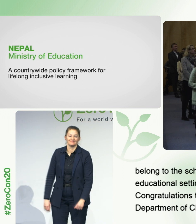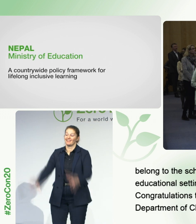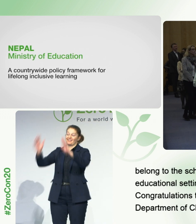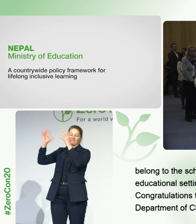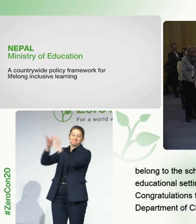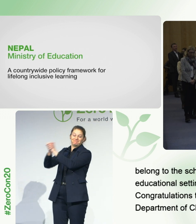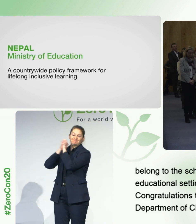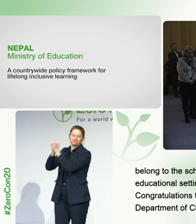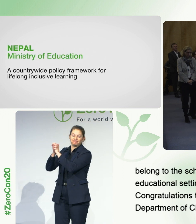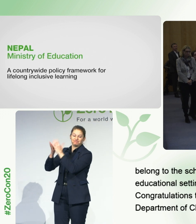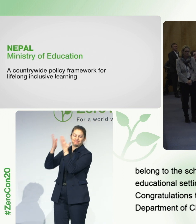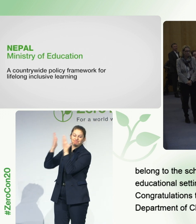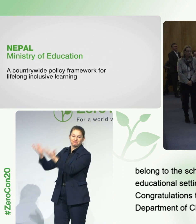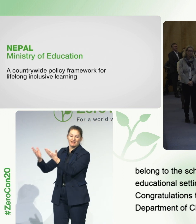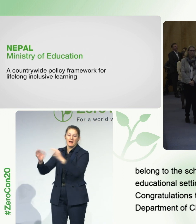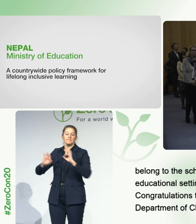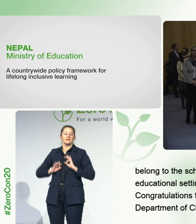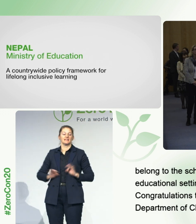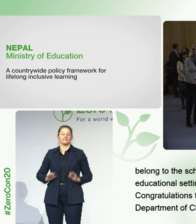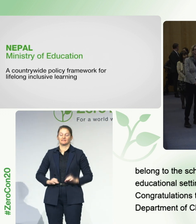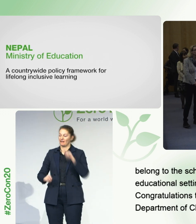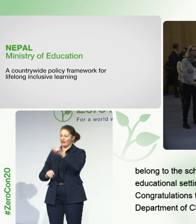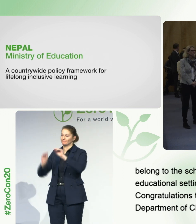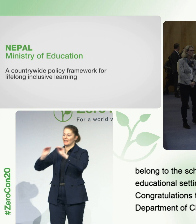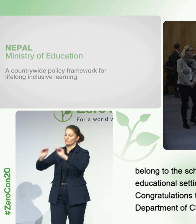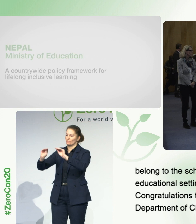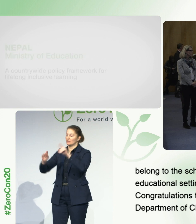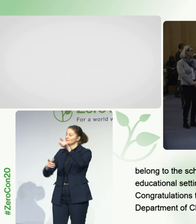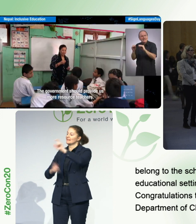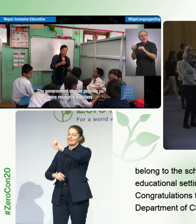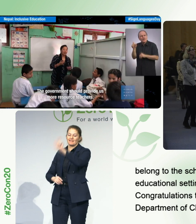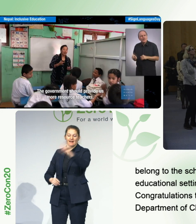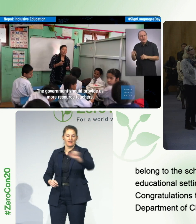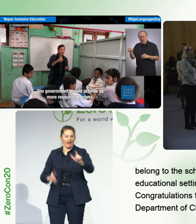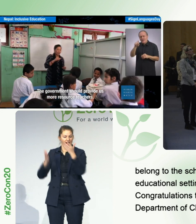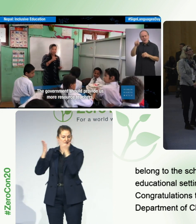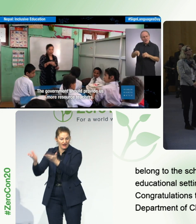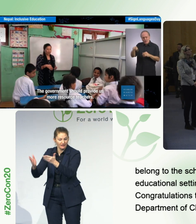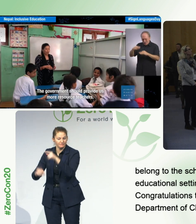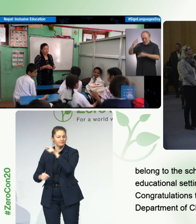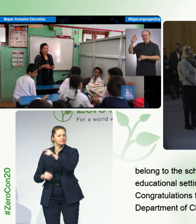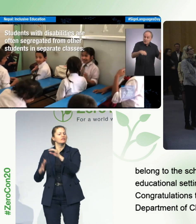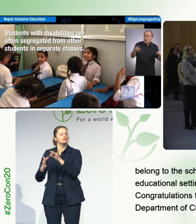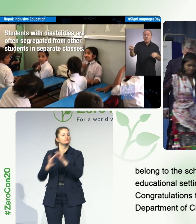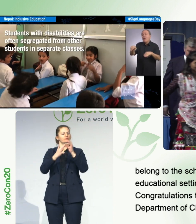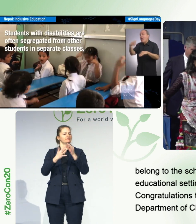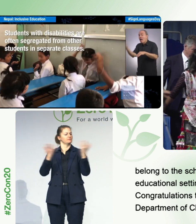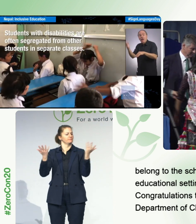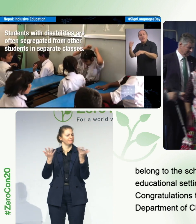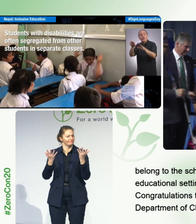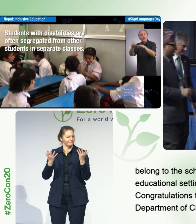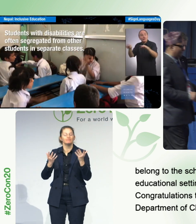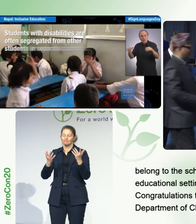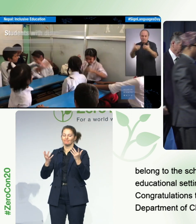Congratulations to the Ministry of Education in Nepal. The Ministry's comprehensive inclusive education policy targets the right